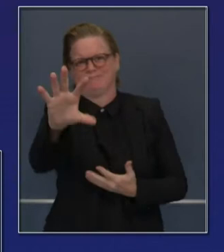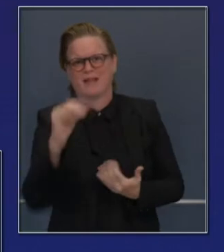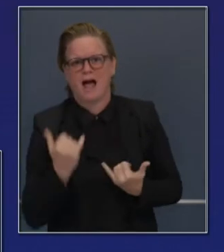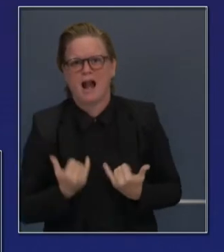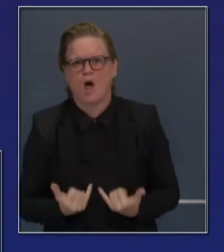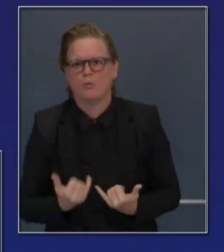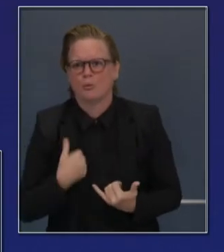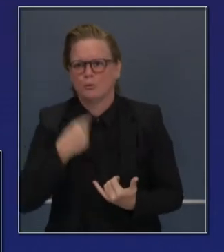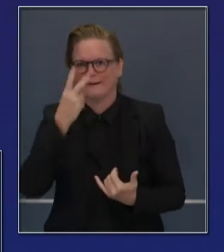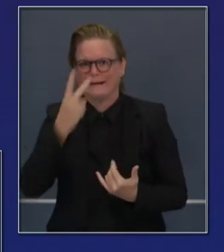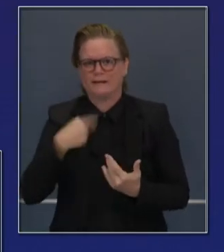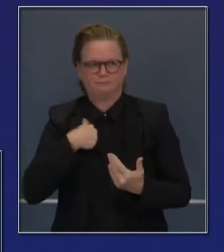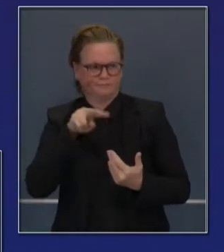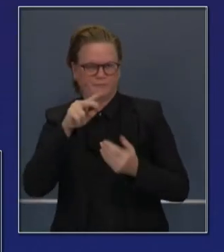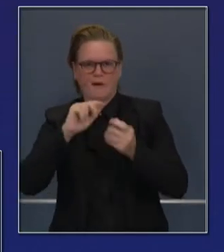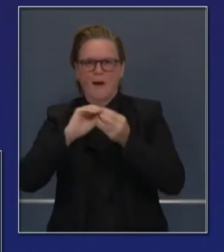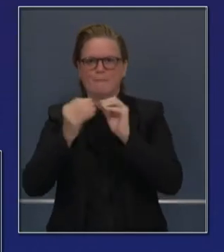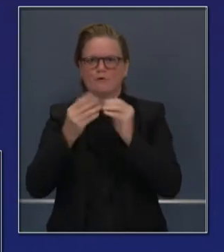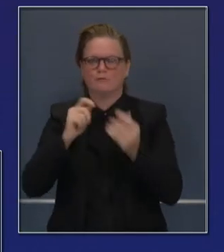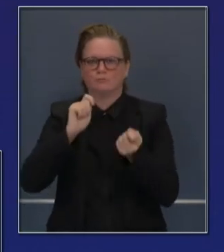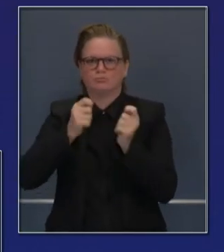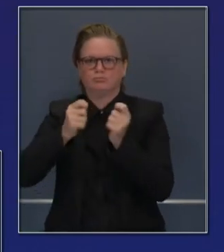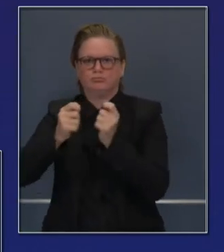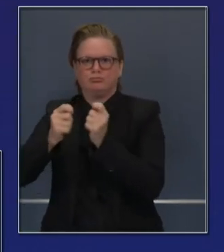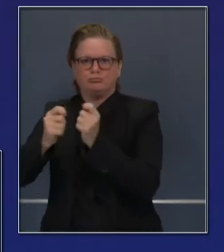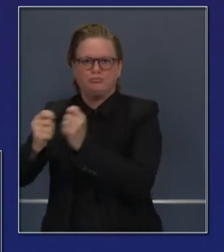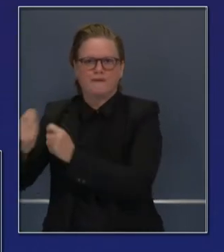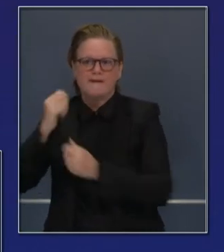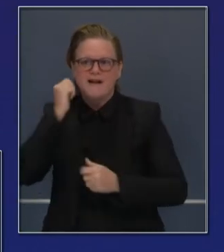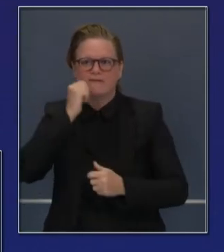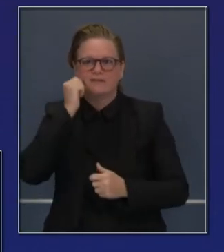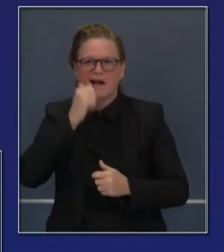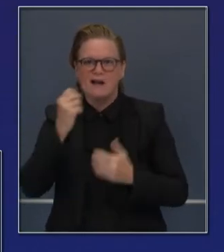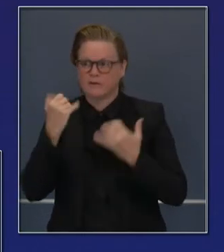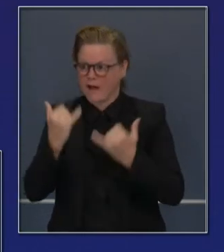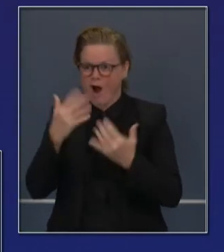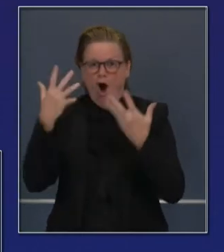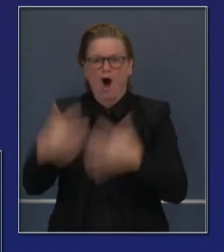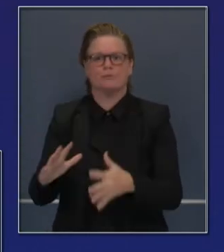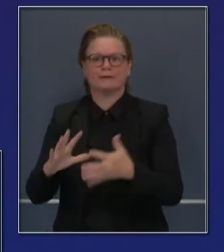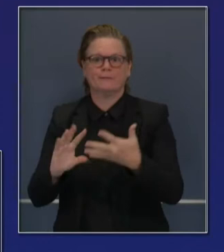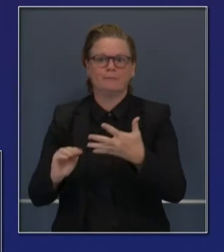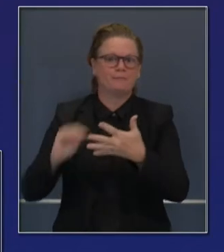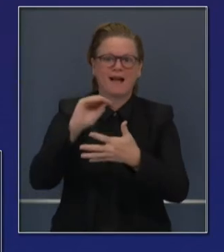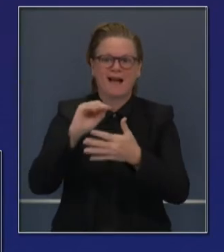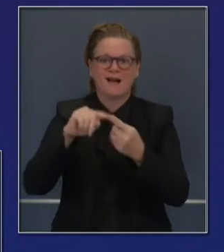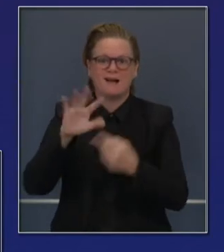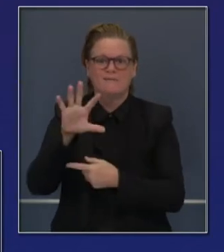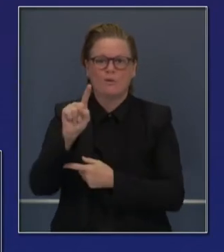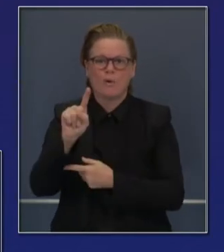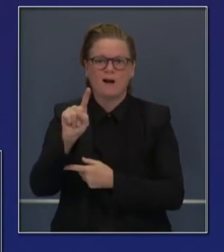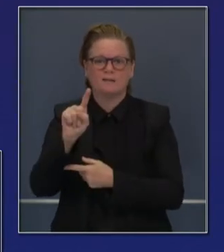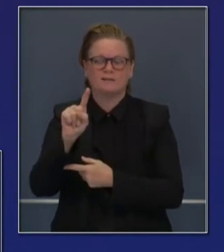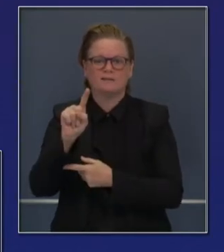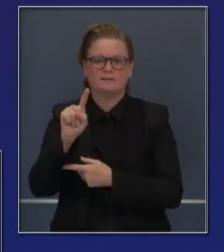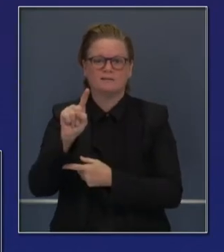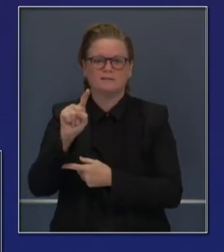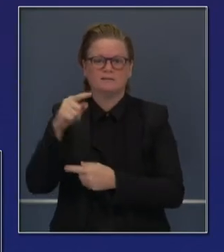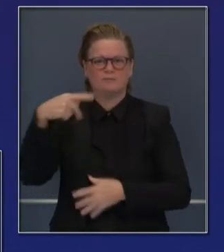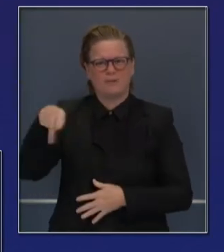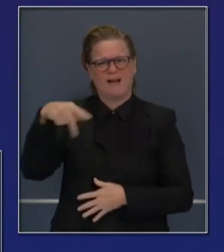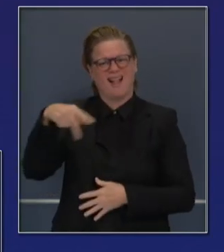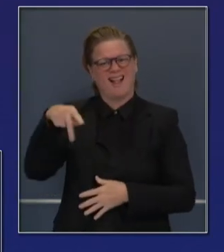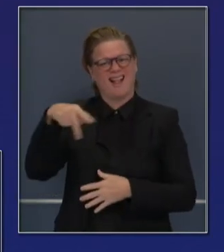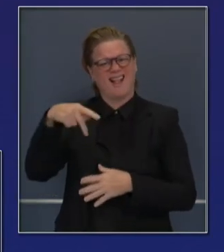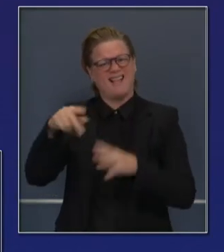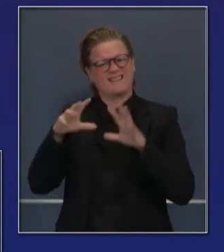much more consistently, updating the moves. 51 counties now in the most restrictive purple